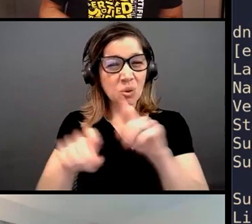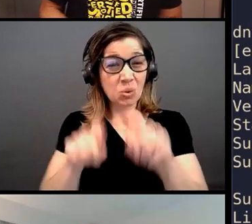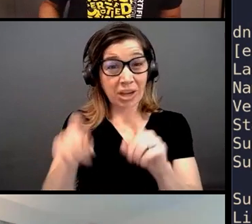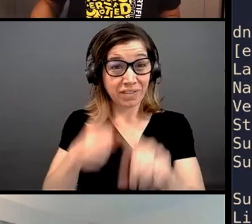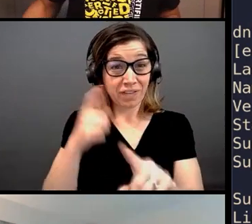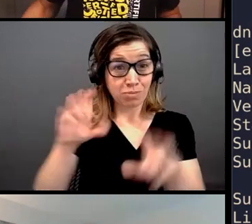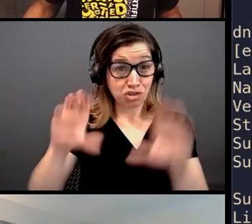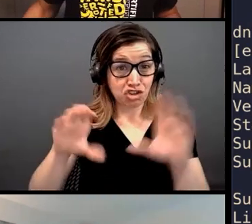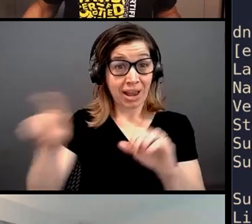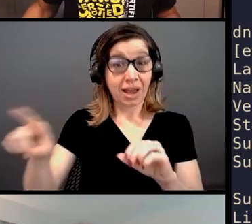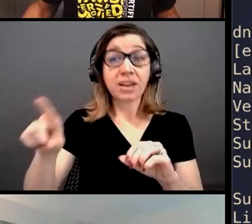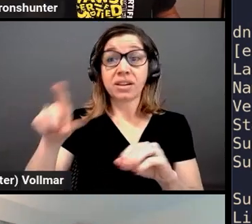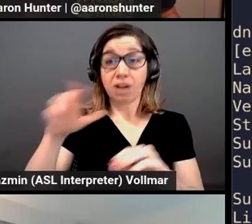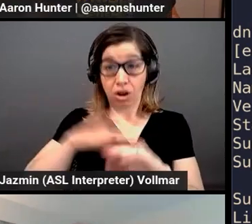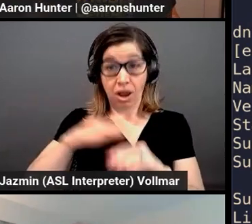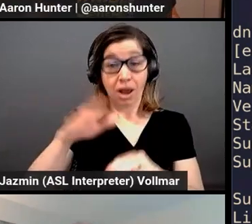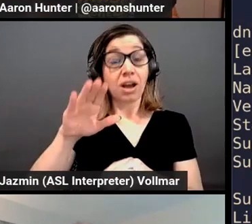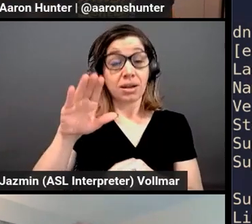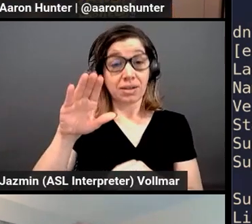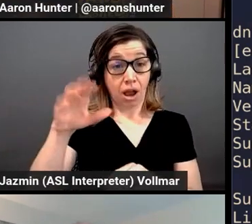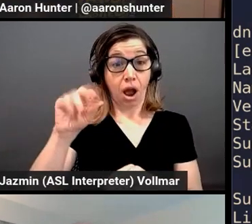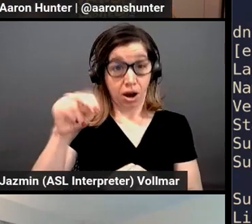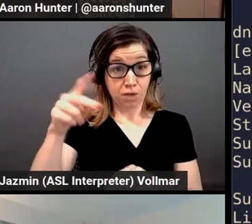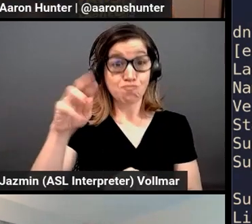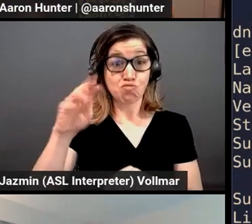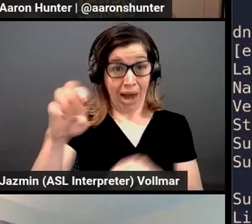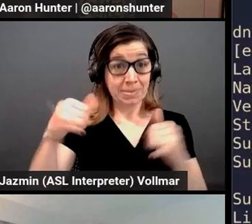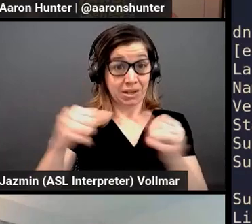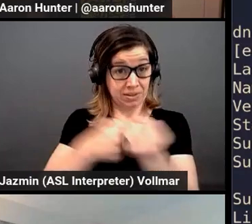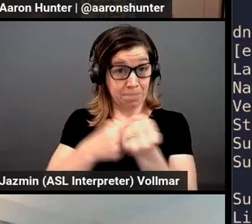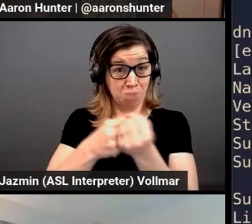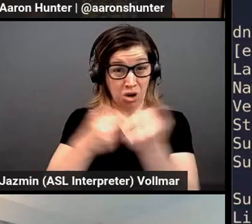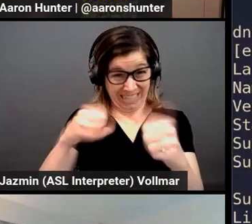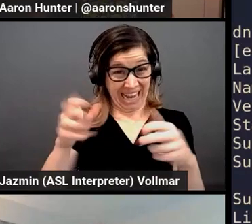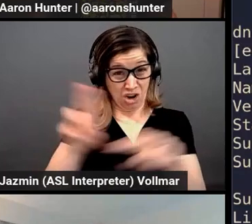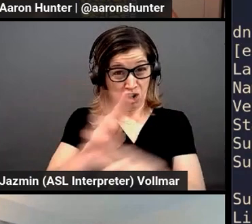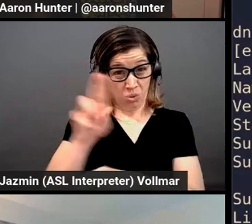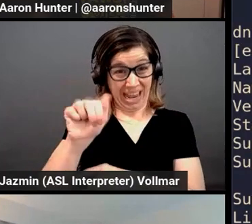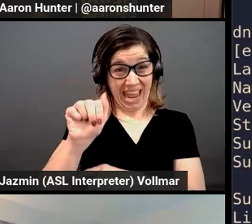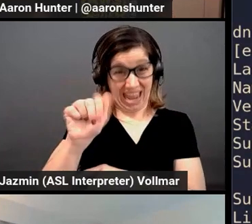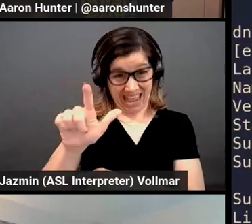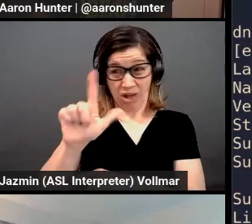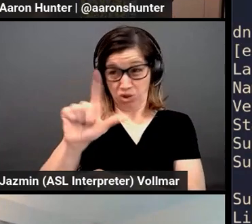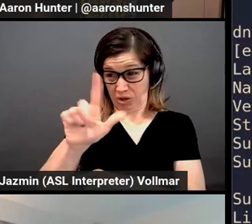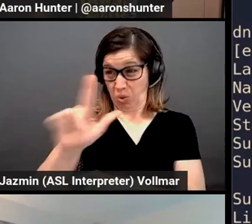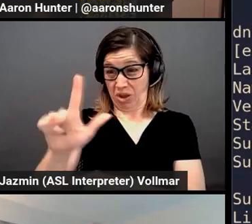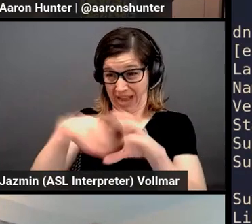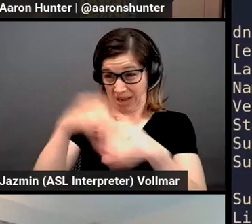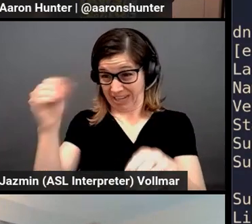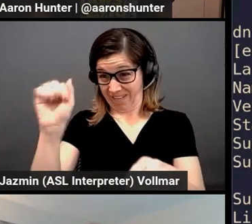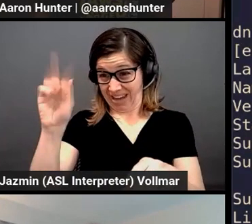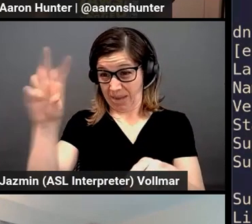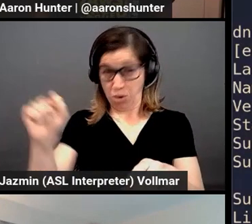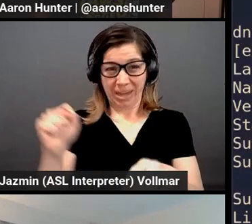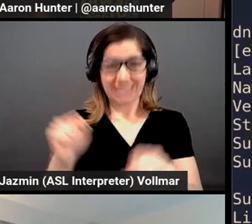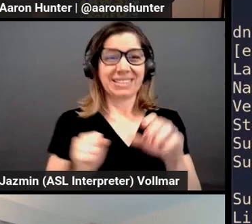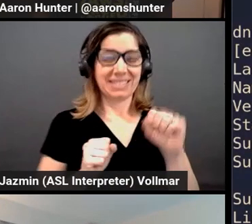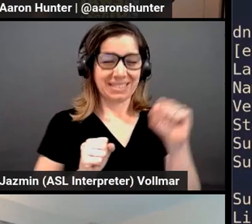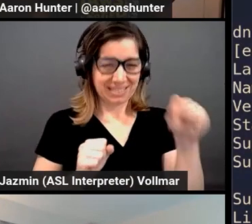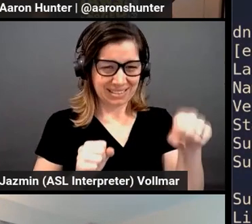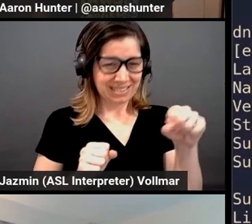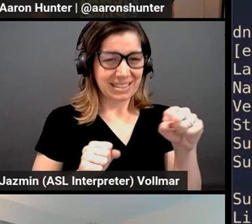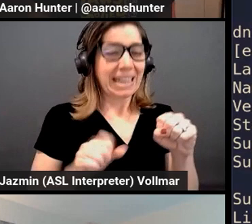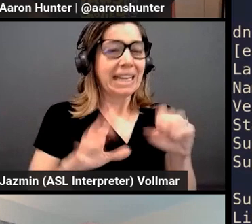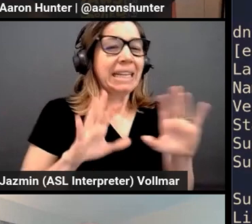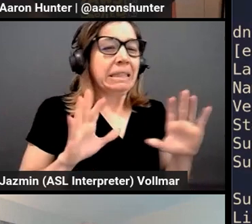is, on-prem still supported? So essentially, can I use AL 2023 outside of AWS? Yeah, we definitely. So it's not currently.